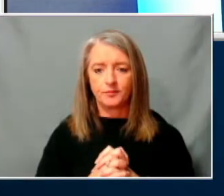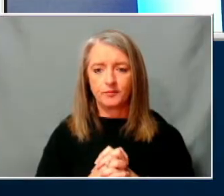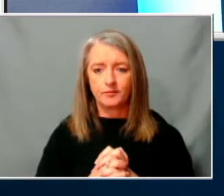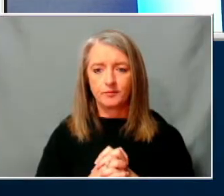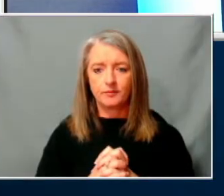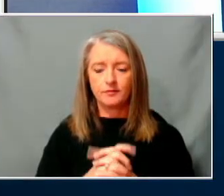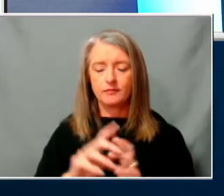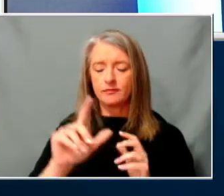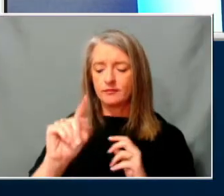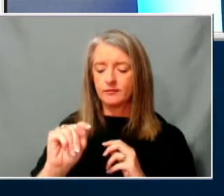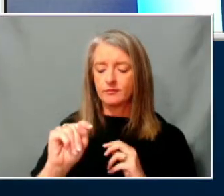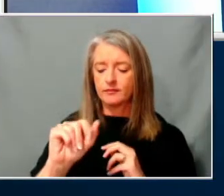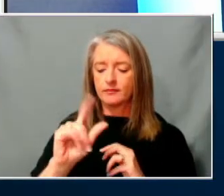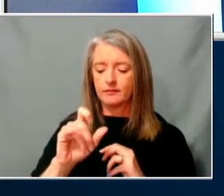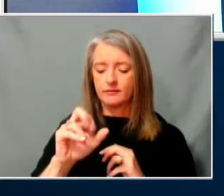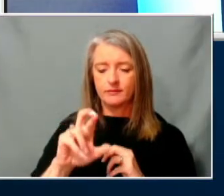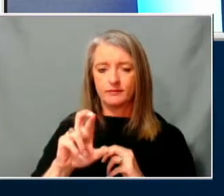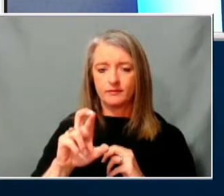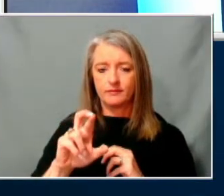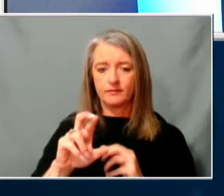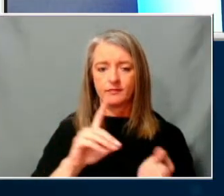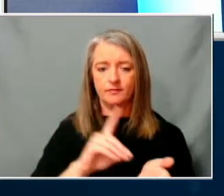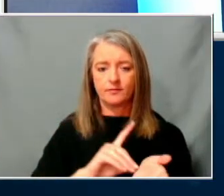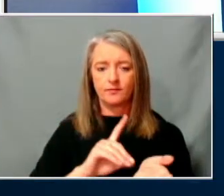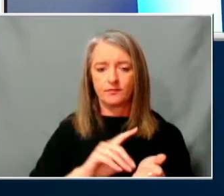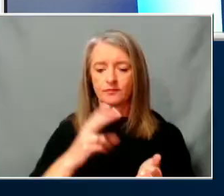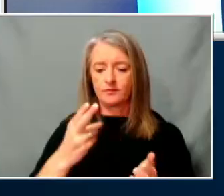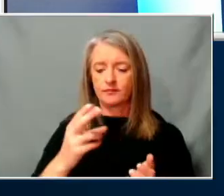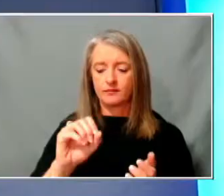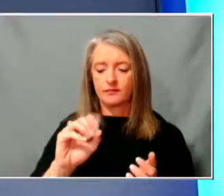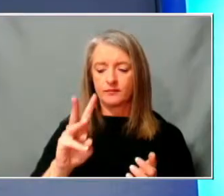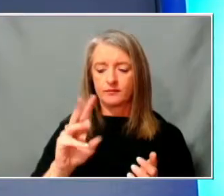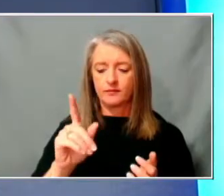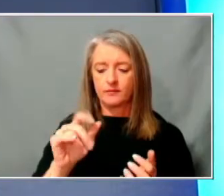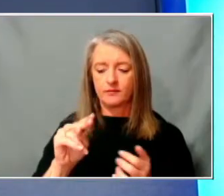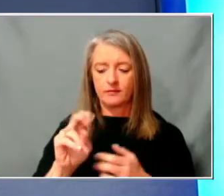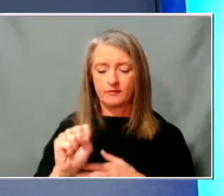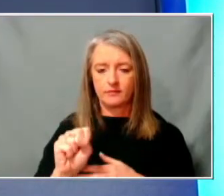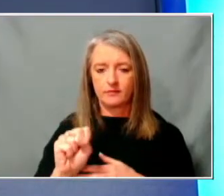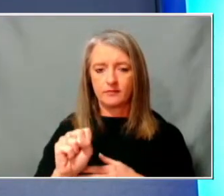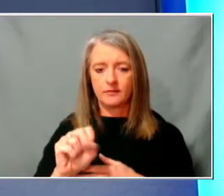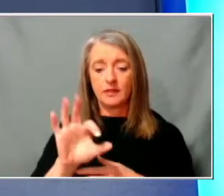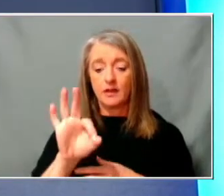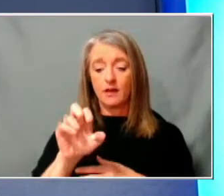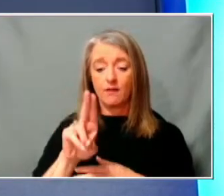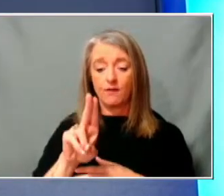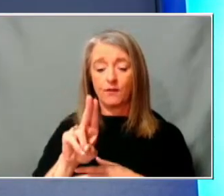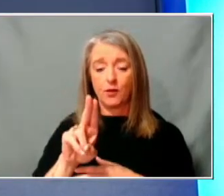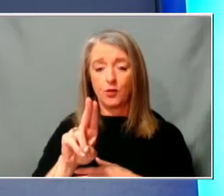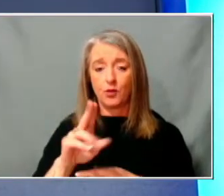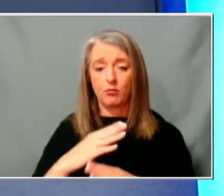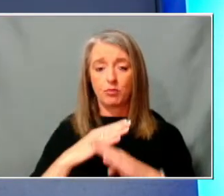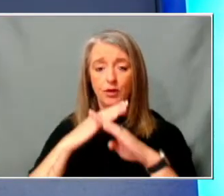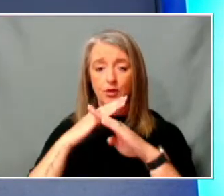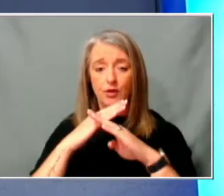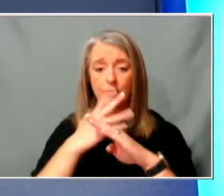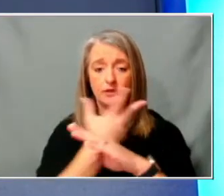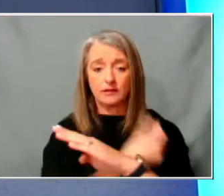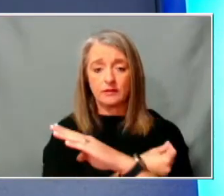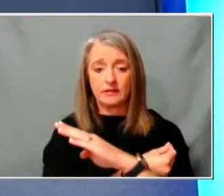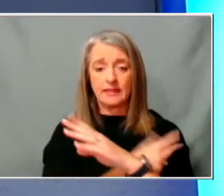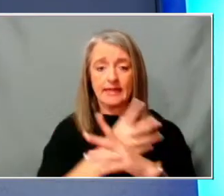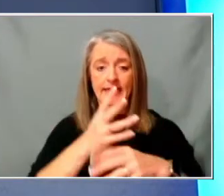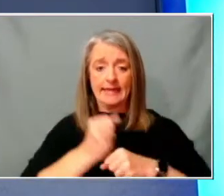Taylor Bonison has a question for Dr. Hawkinson. Taylor wants to know if the flu vaccine prevents you from getting and spreading